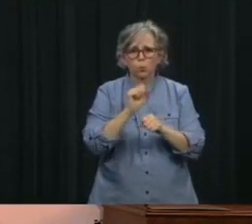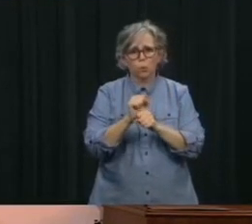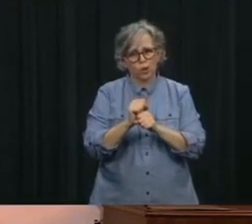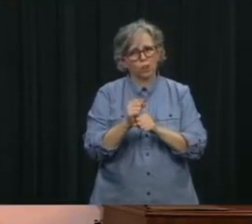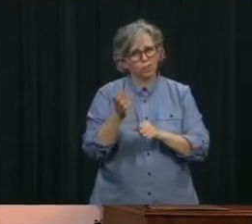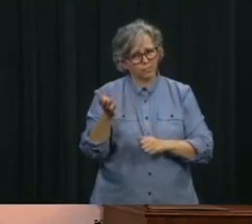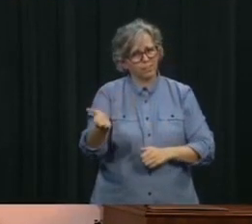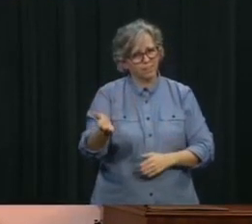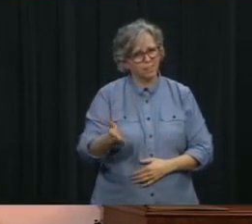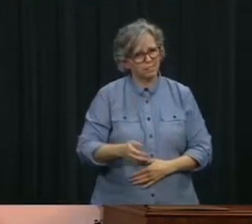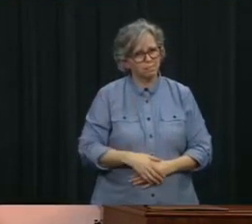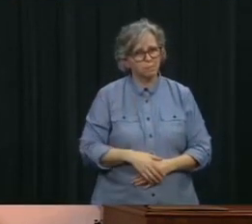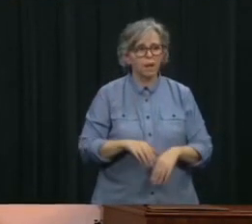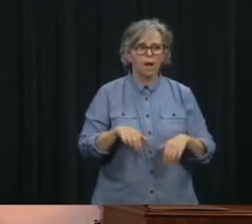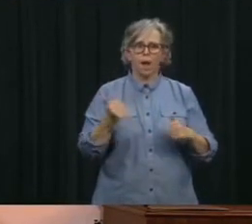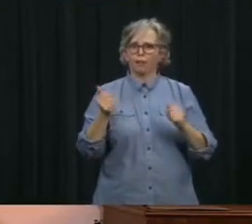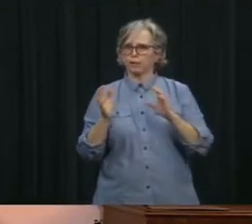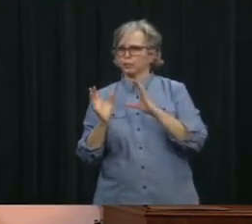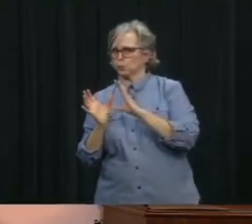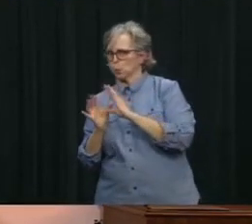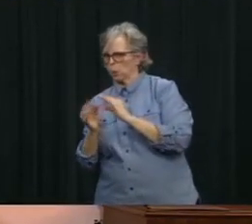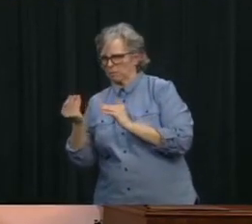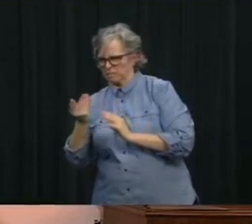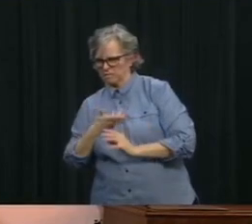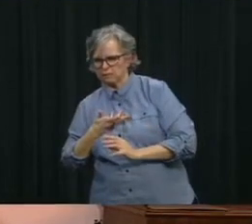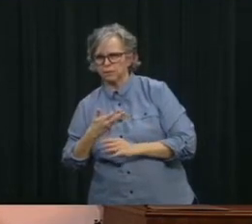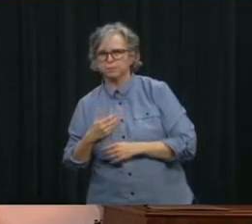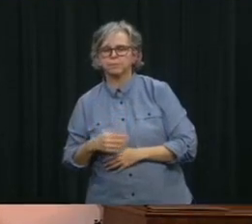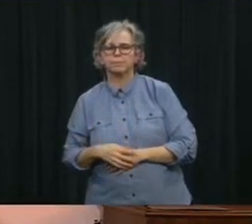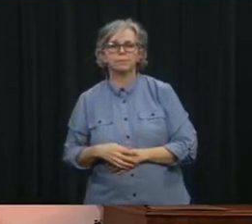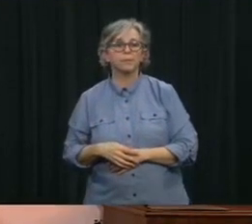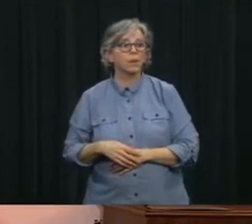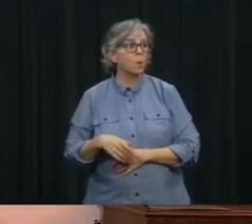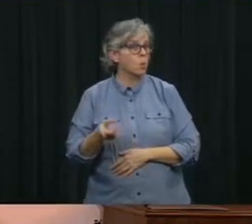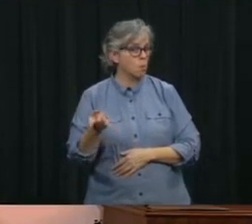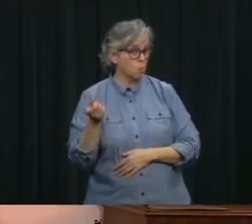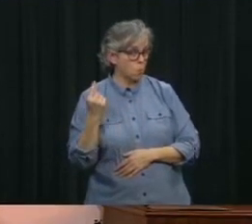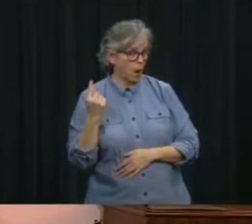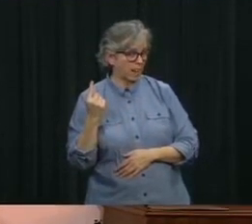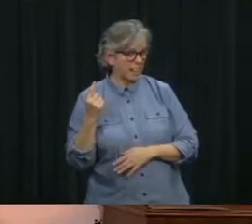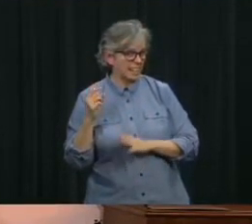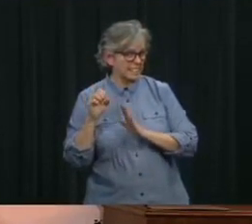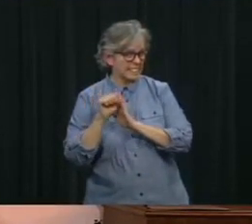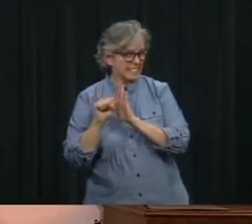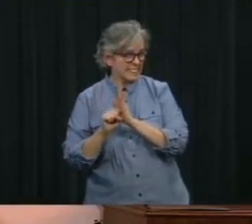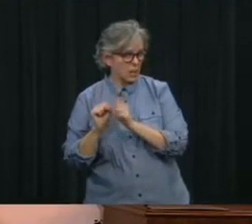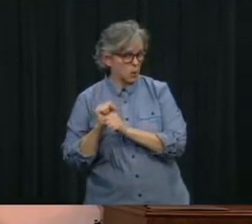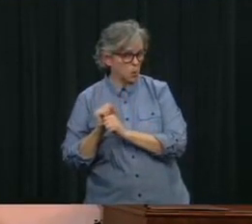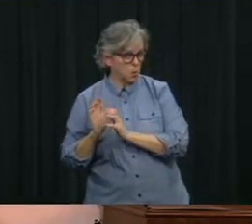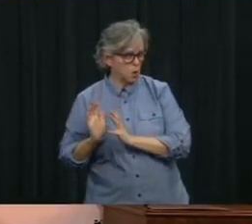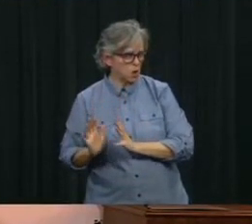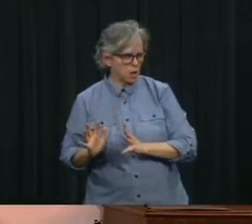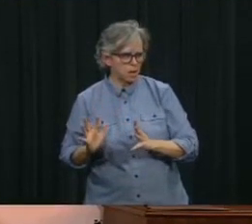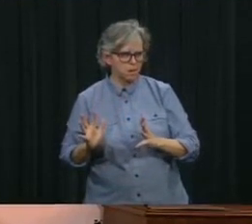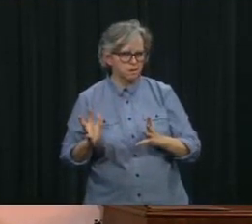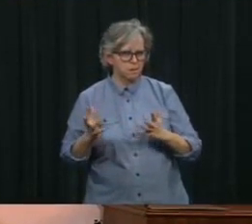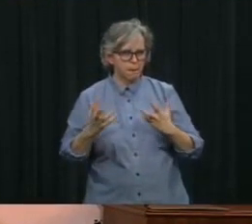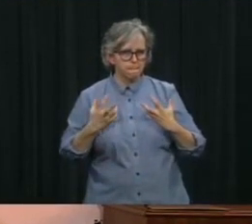story of a courageous state employee. This person